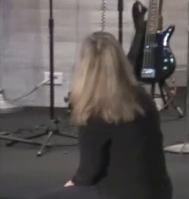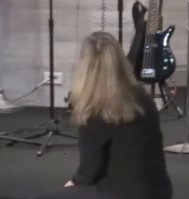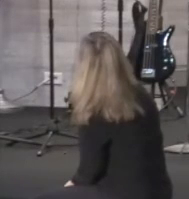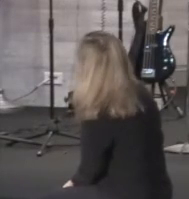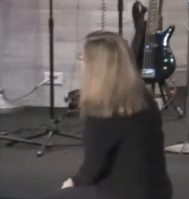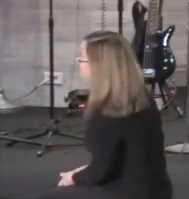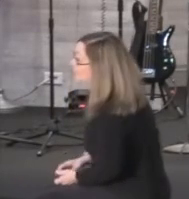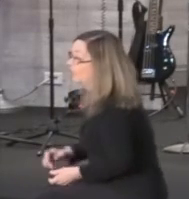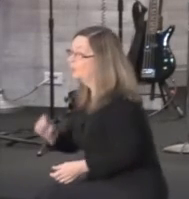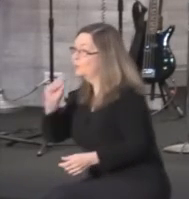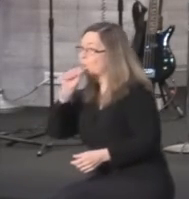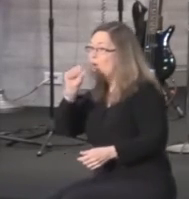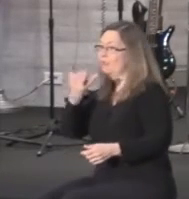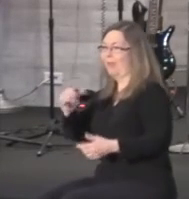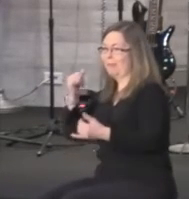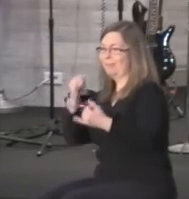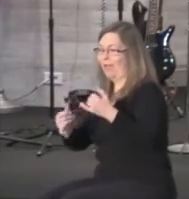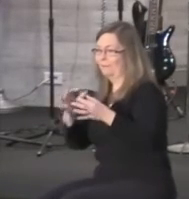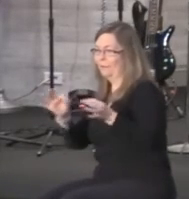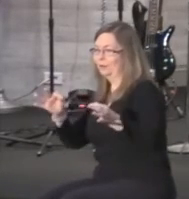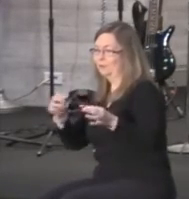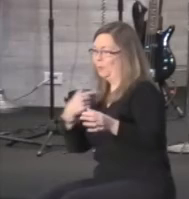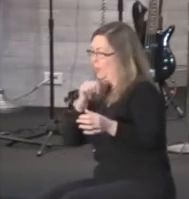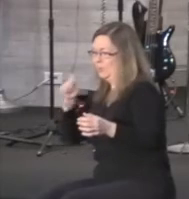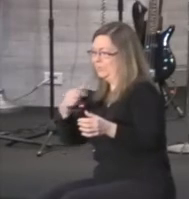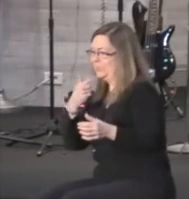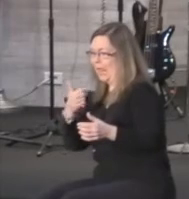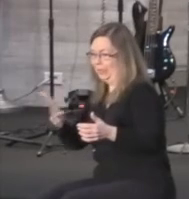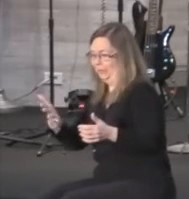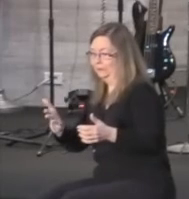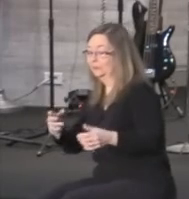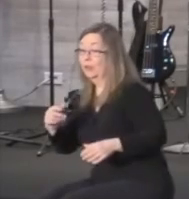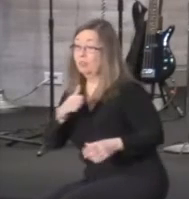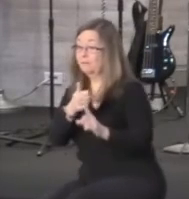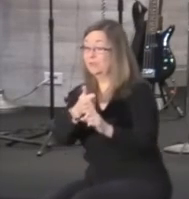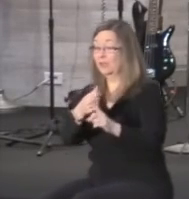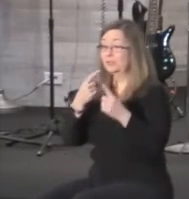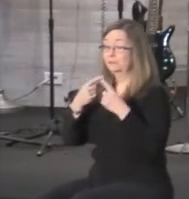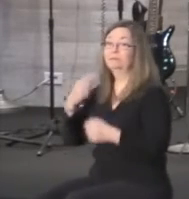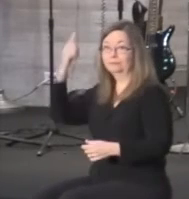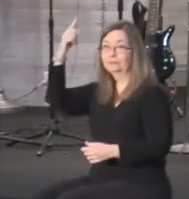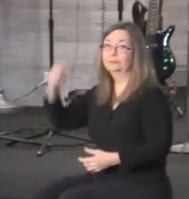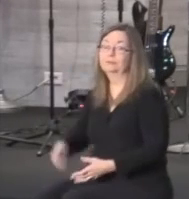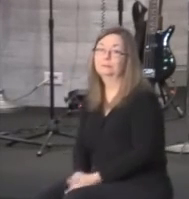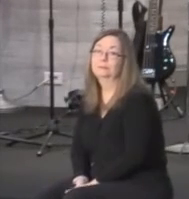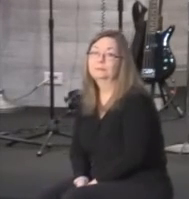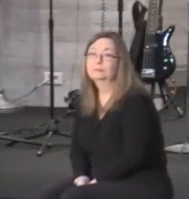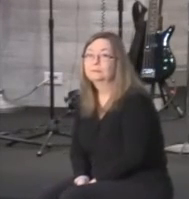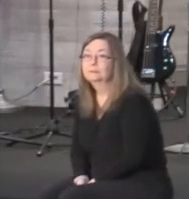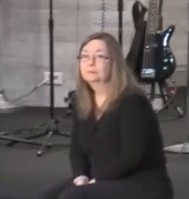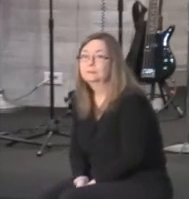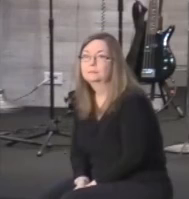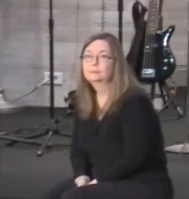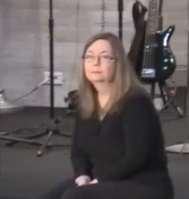anything. What a statement. For they themselves declare concerning us what manner of entry we had to you, and